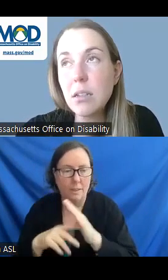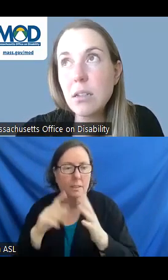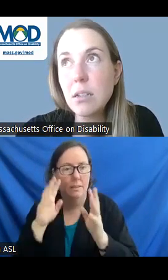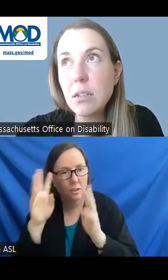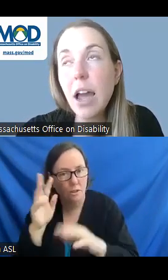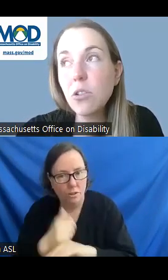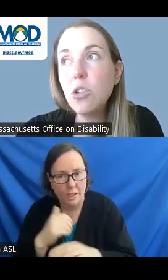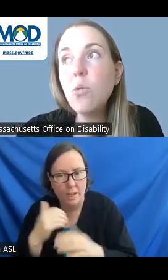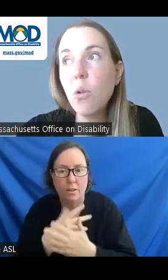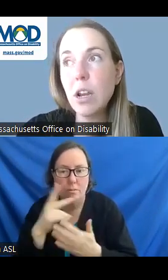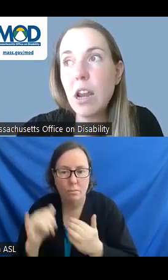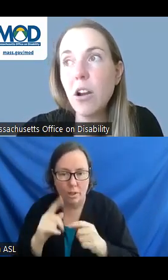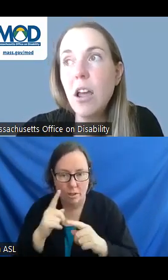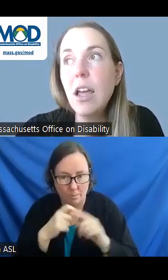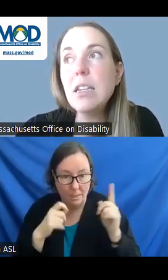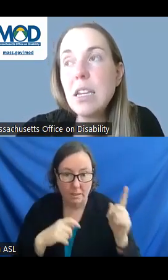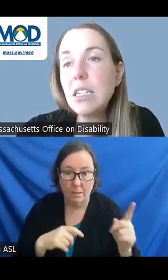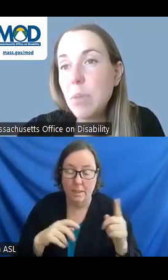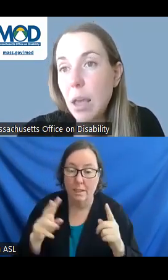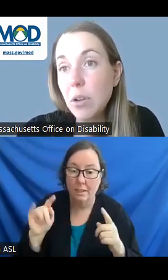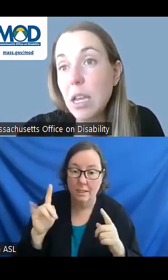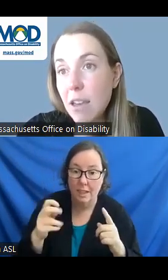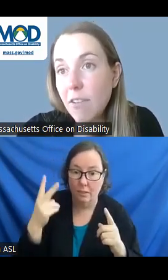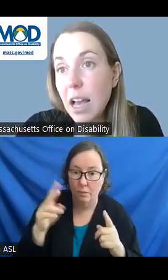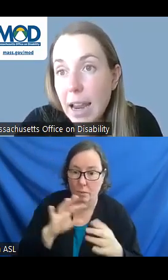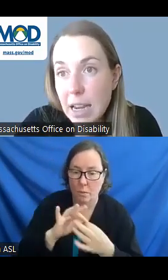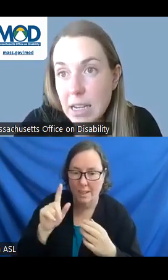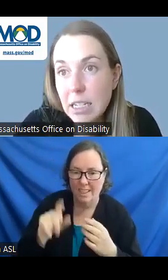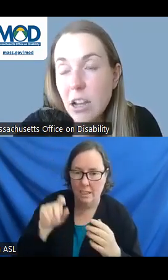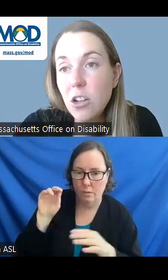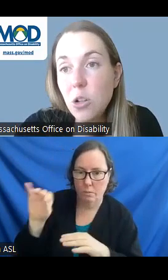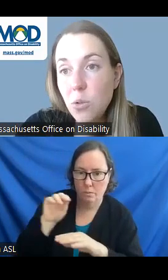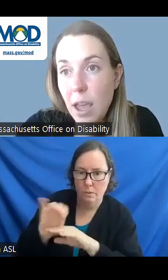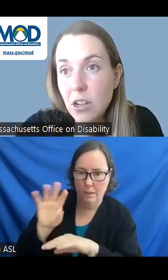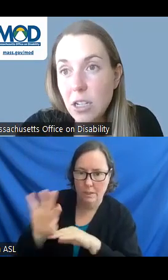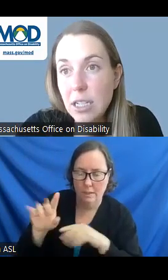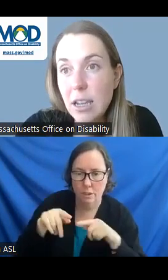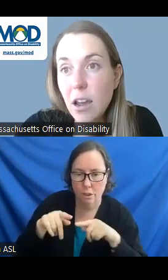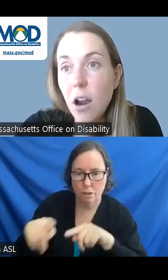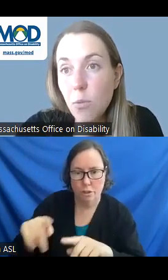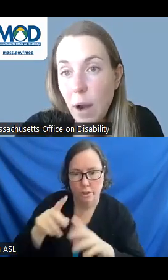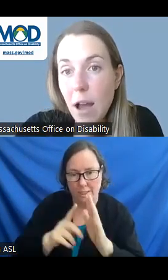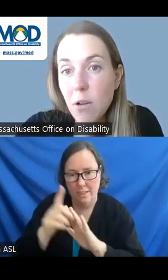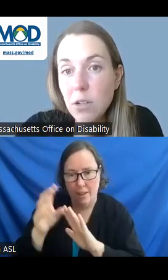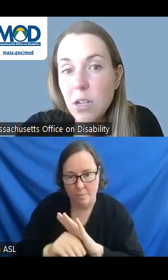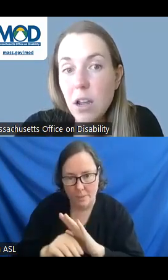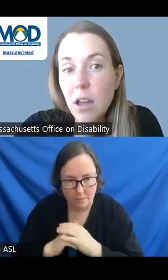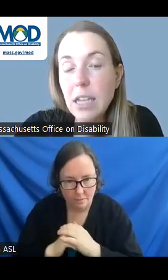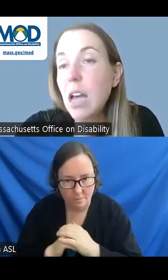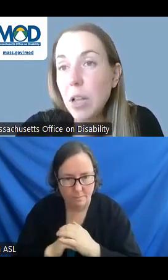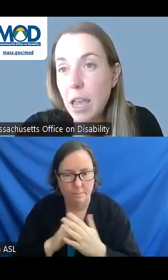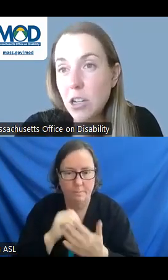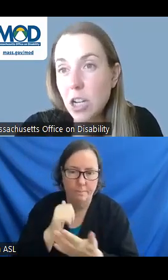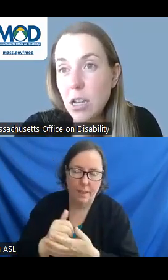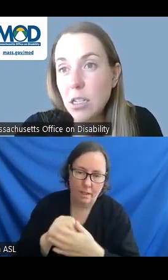the Title II coordinator needs to be able to give guidance to the agency around